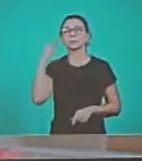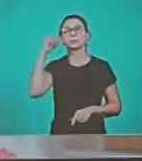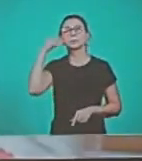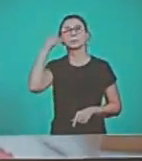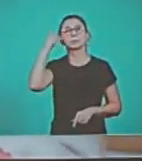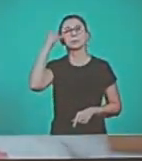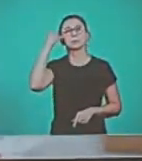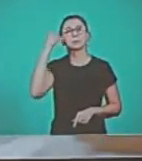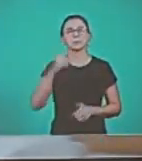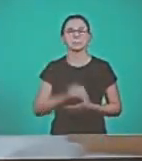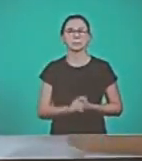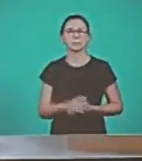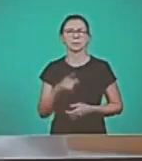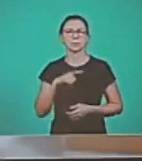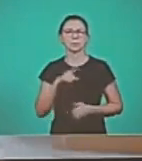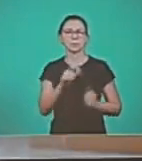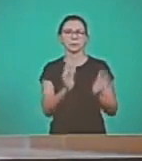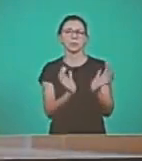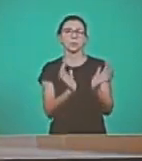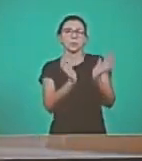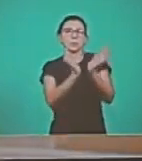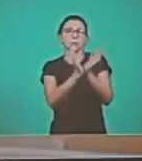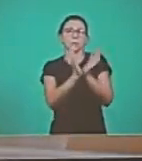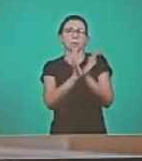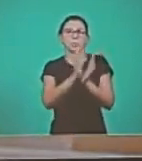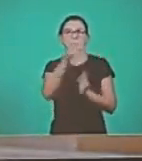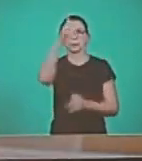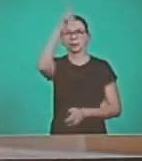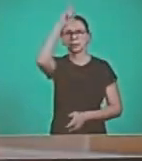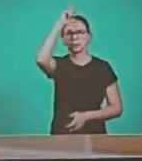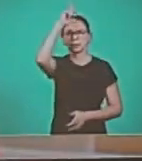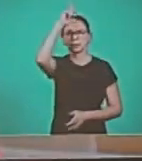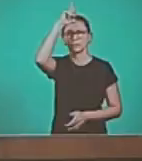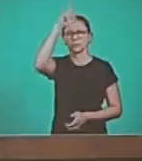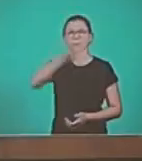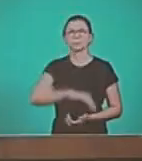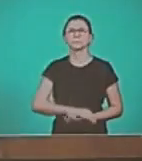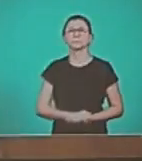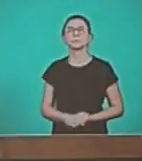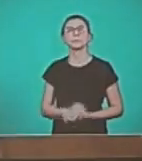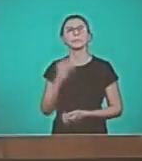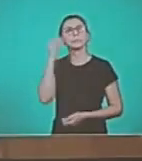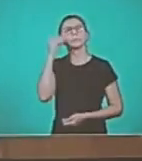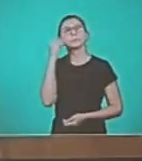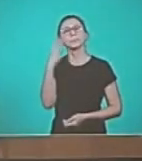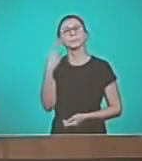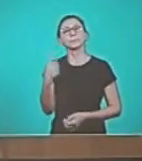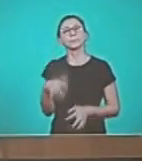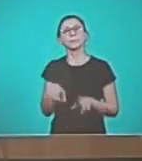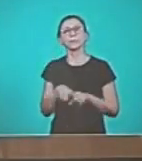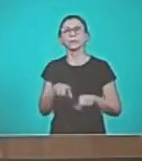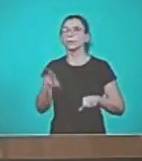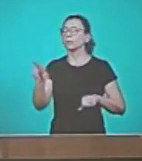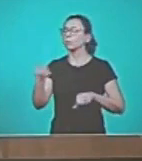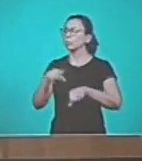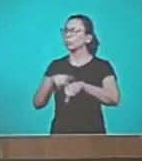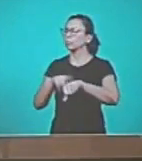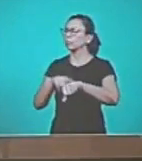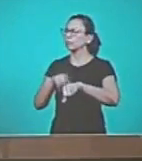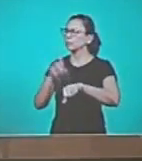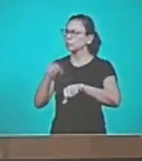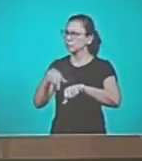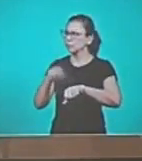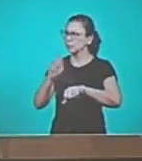Josias. I have a group in Munich, in church in Germany. And I'm going to share an experience very important. I don't know if you have